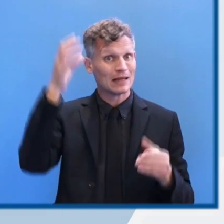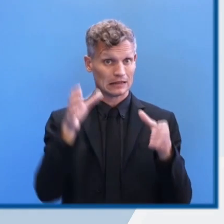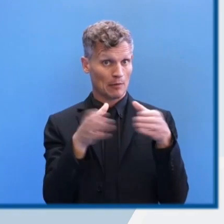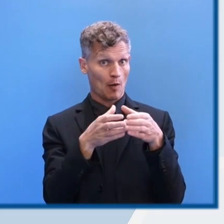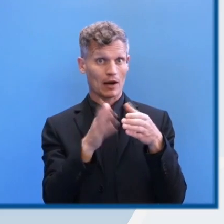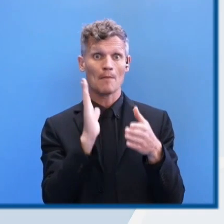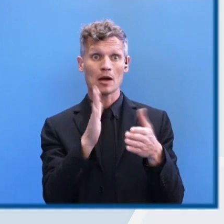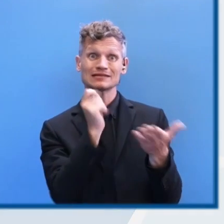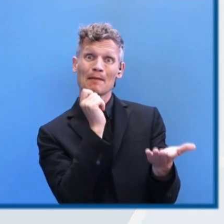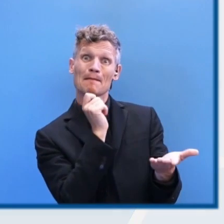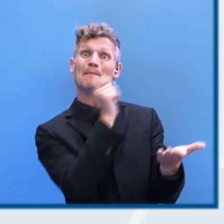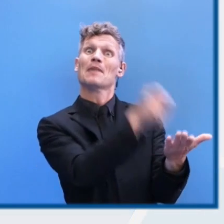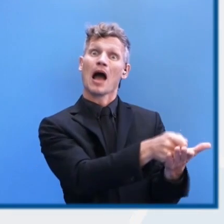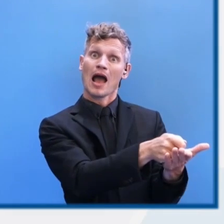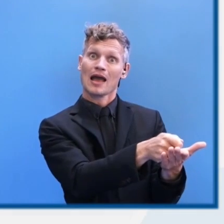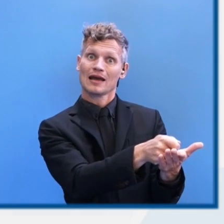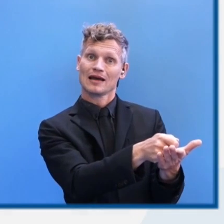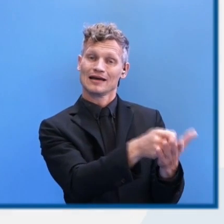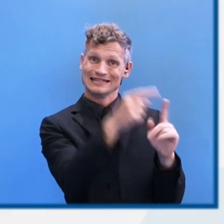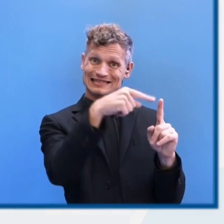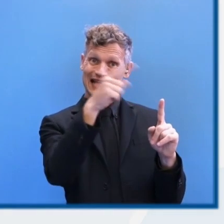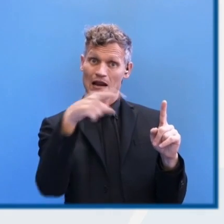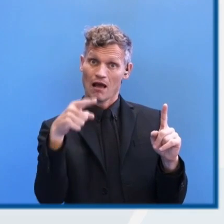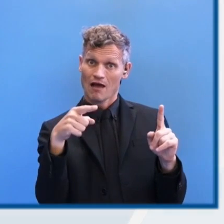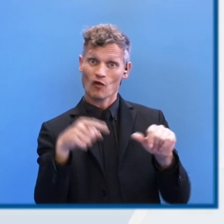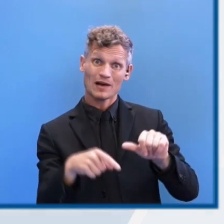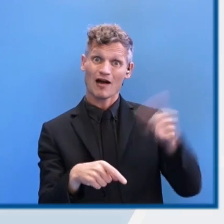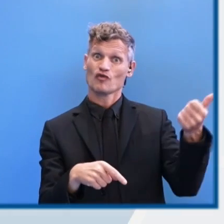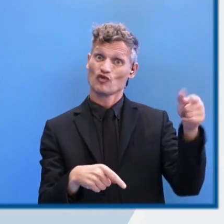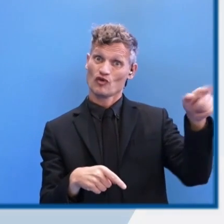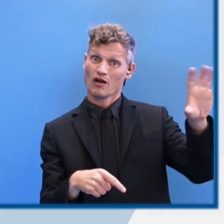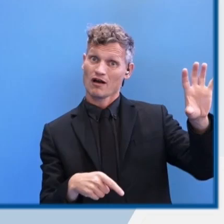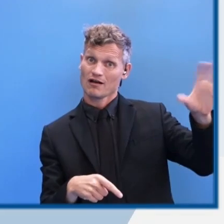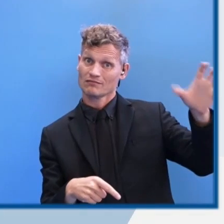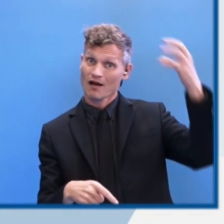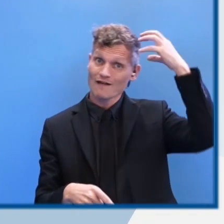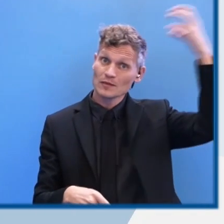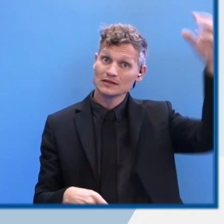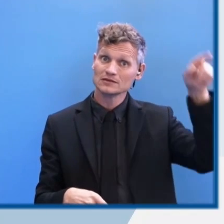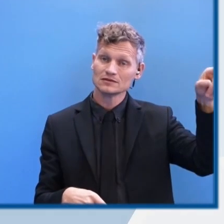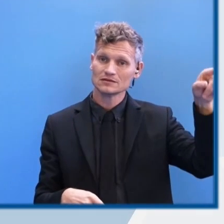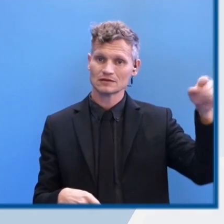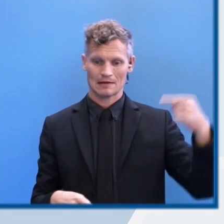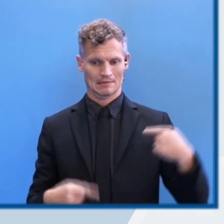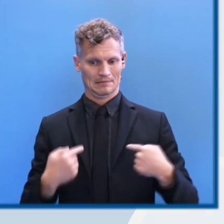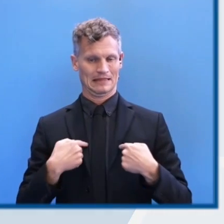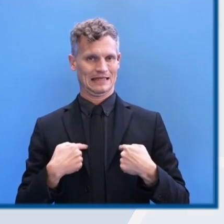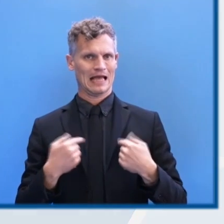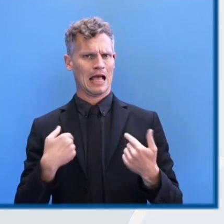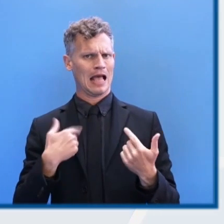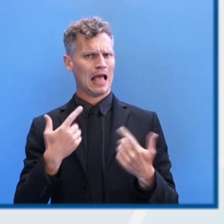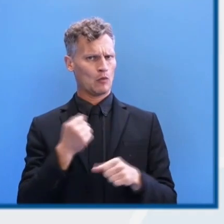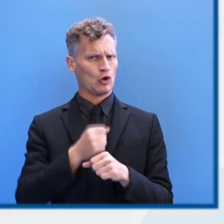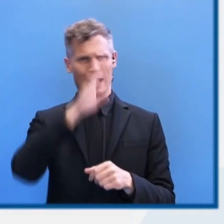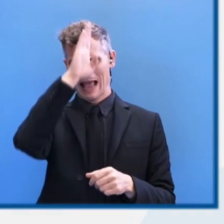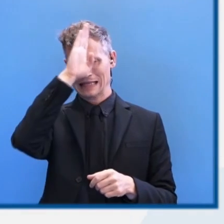buy data from other government departments. To me, as an academic, that doesn't make a lot of